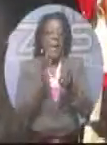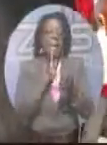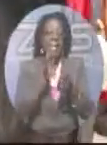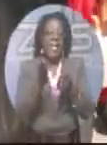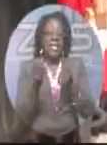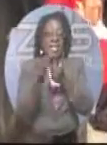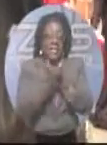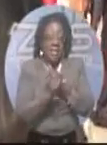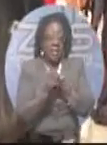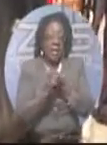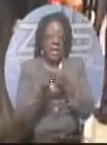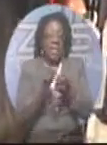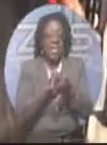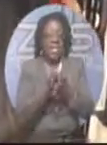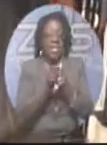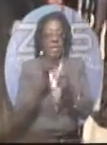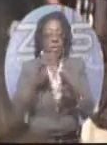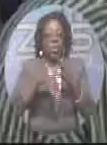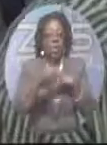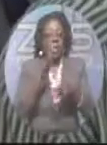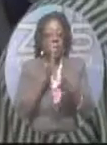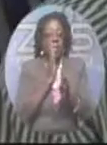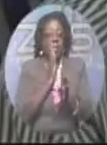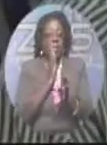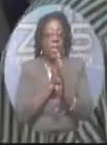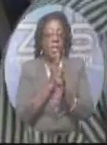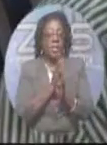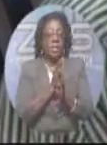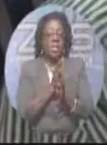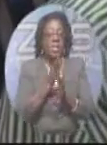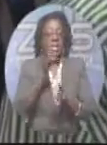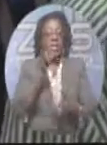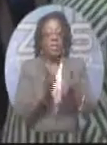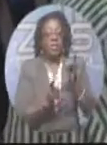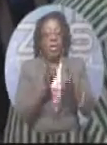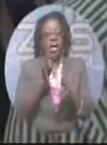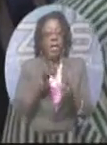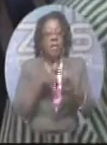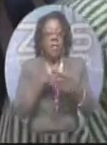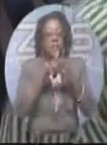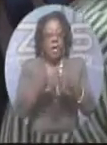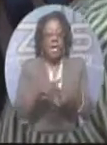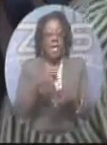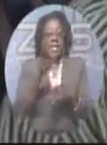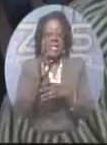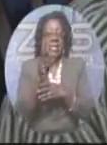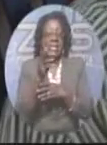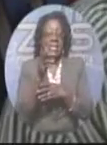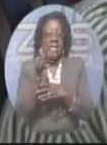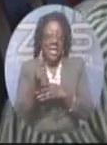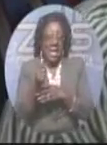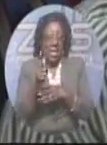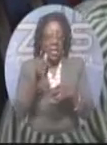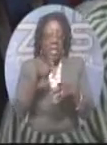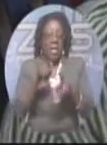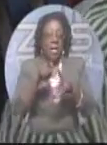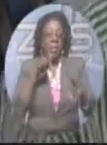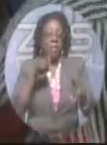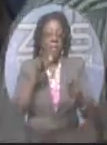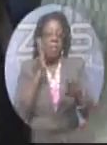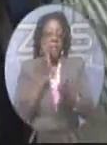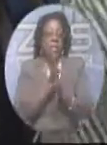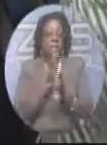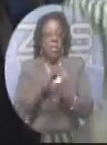found out from other passengers. I was riding a 16A because I was coming from school. And then there was this bus, it